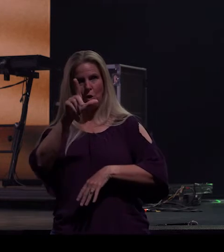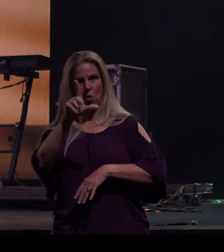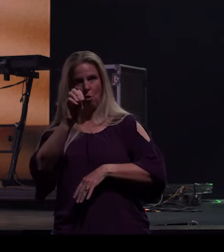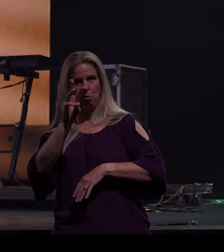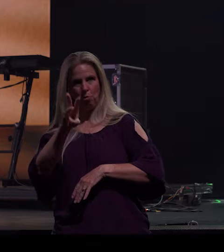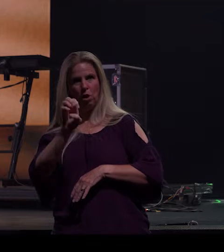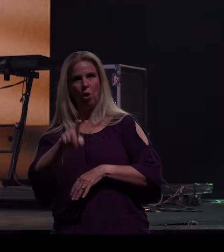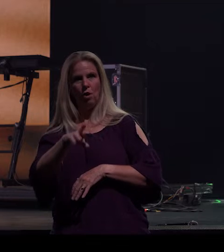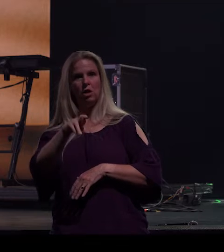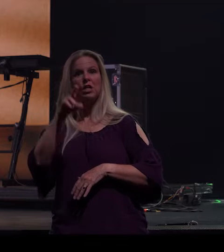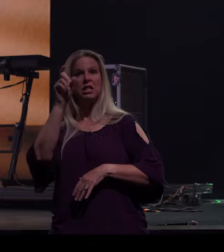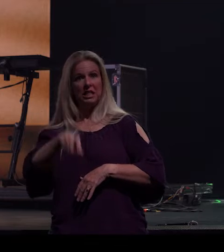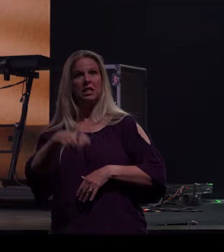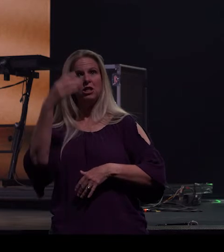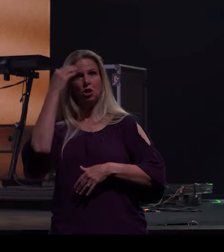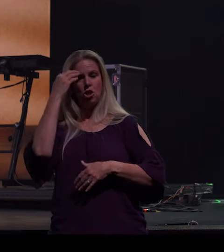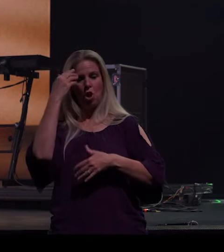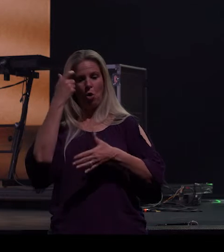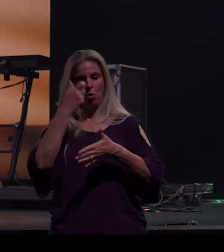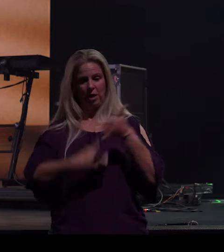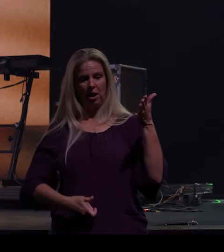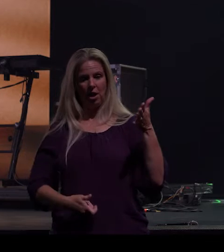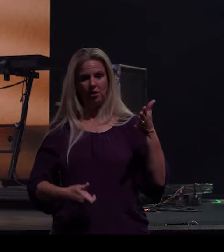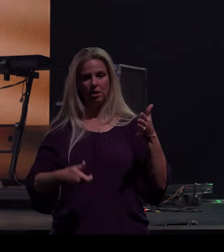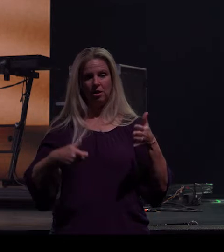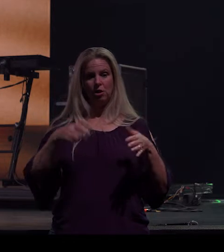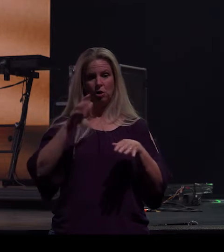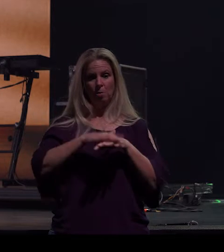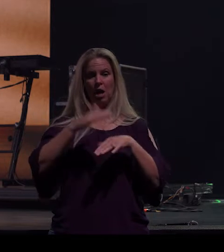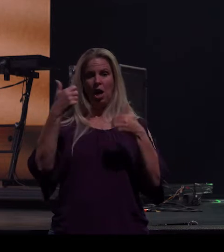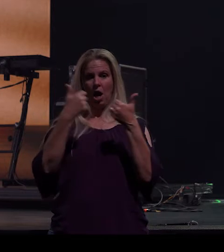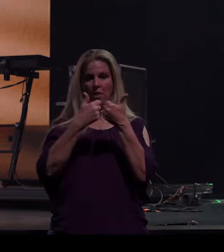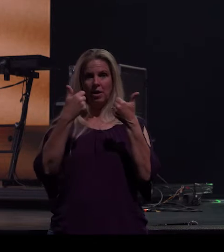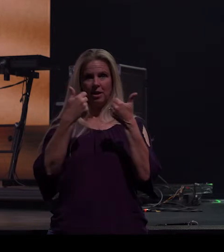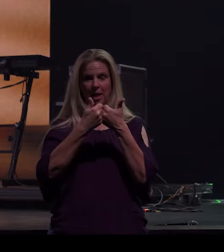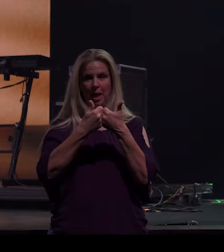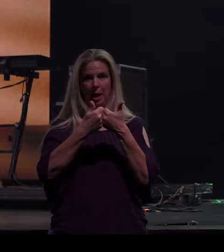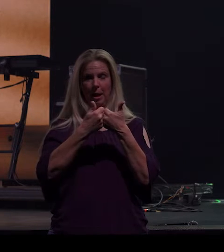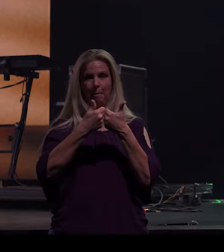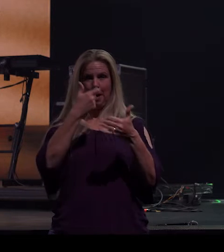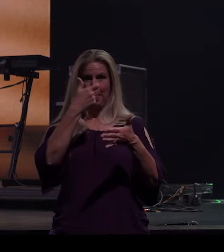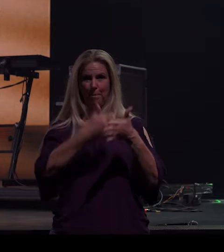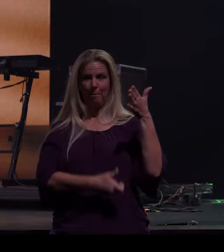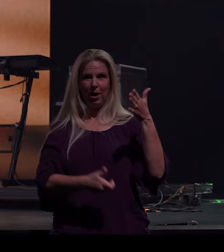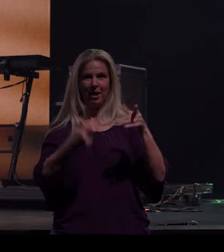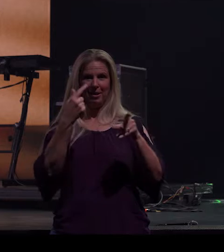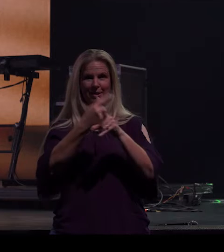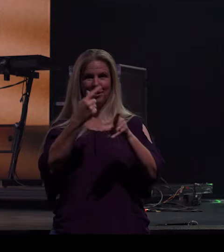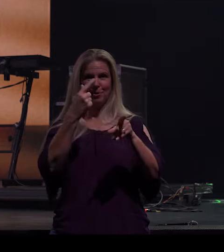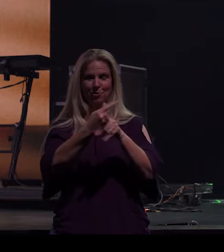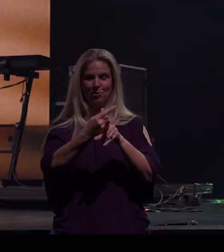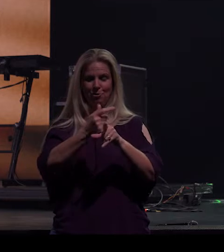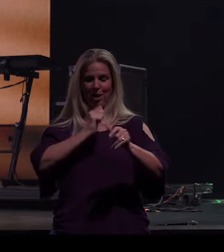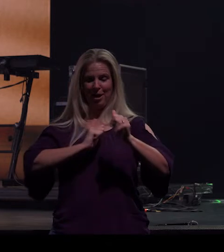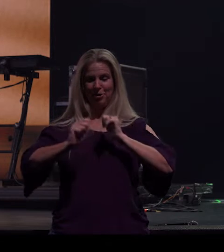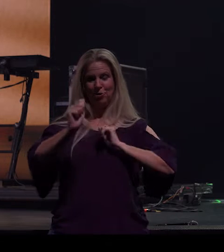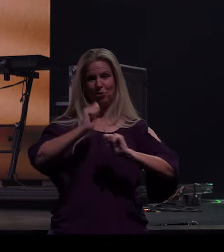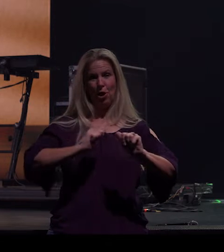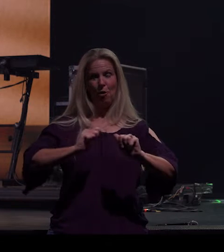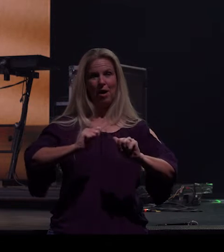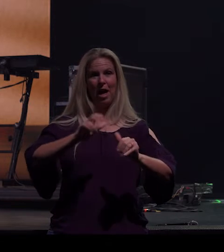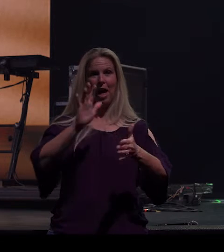costs. Ashley, you're going to be on The Price is Right during college. You're gonna go crazy when they call you downstage,